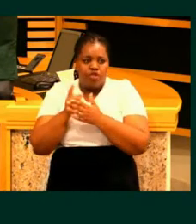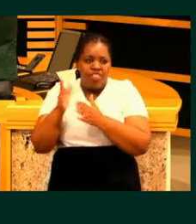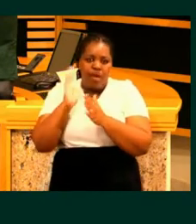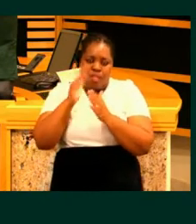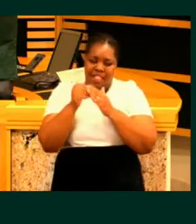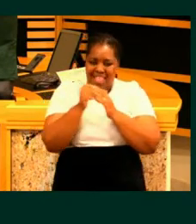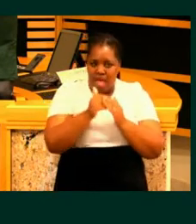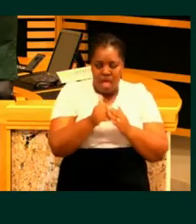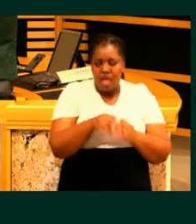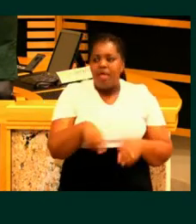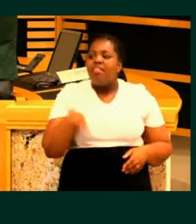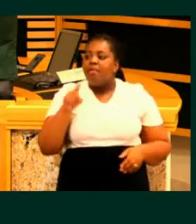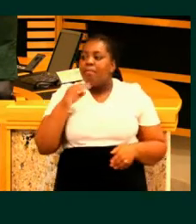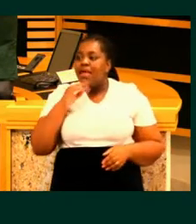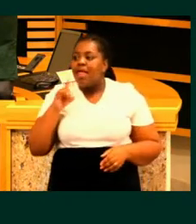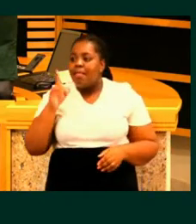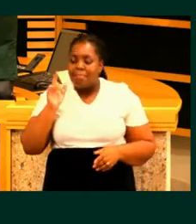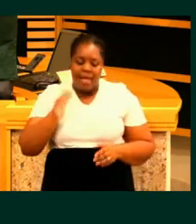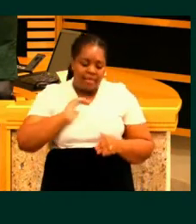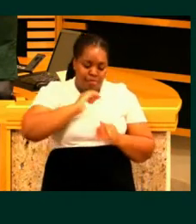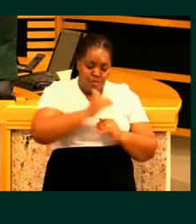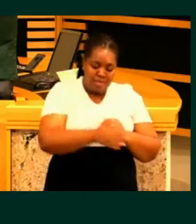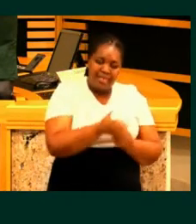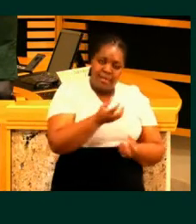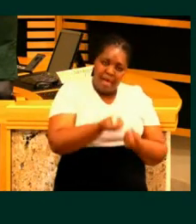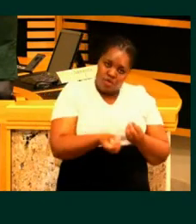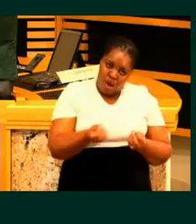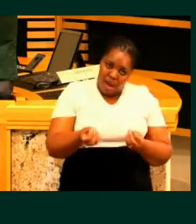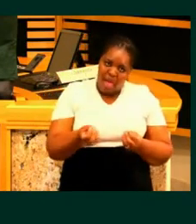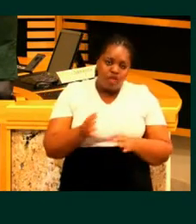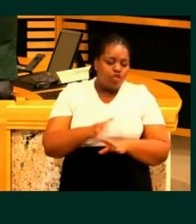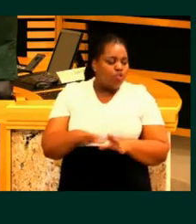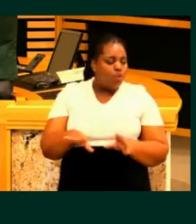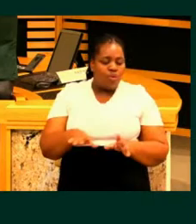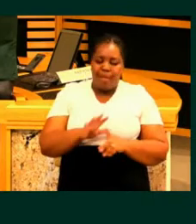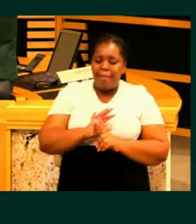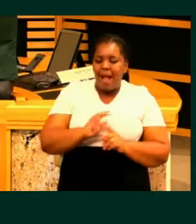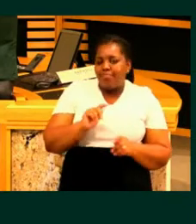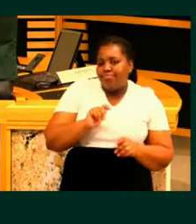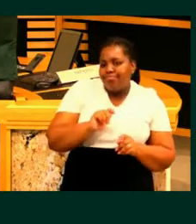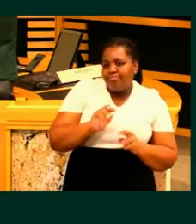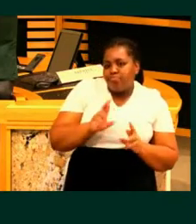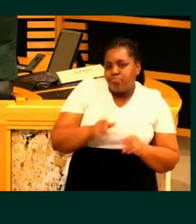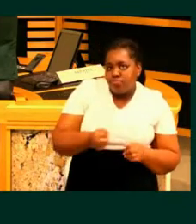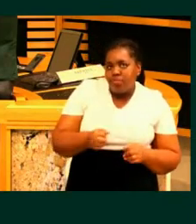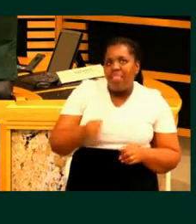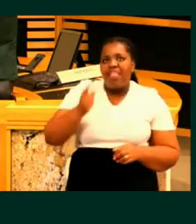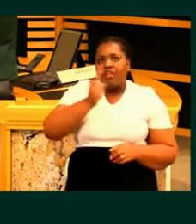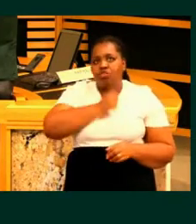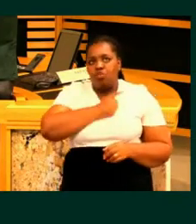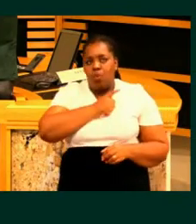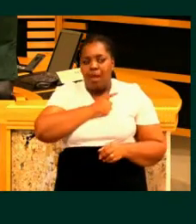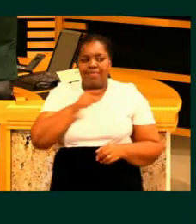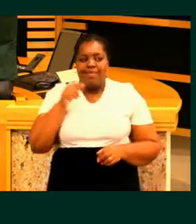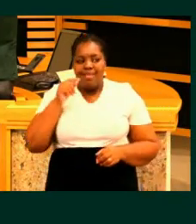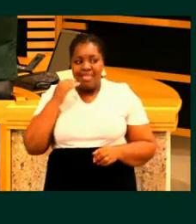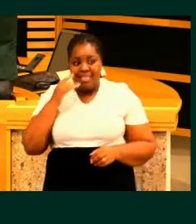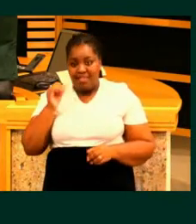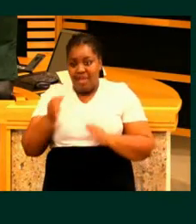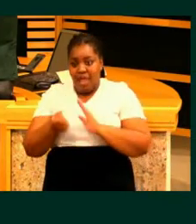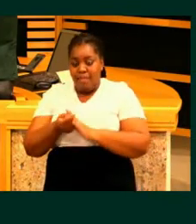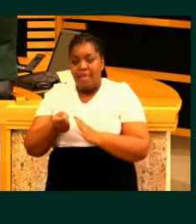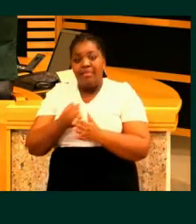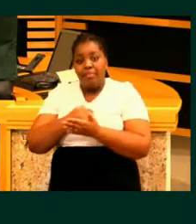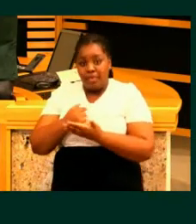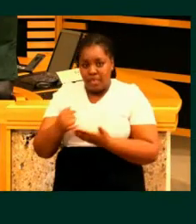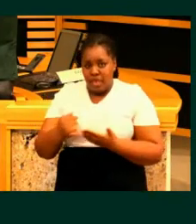means that Educators must protect their Learners from harm hence the duty of care is a legal obligation the law